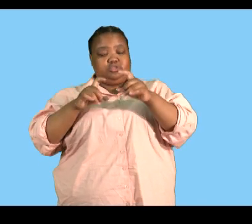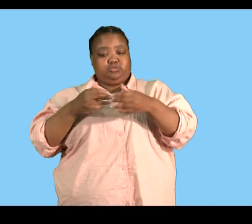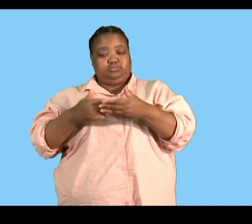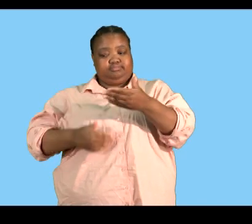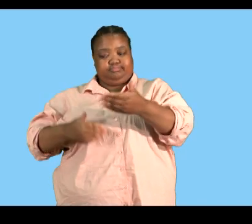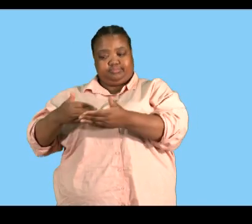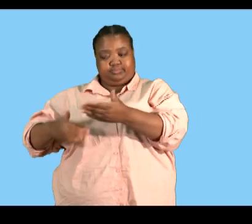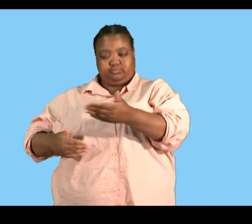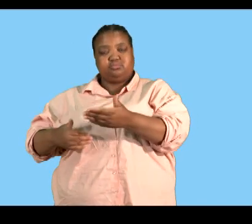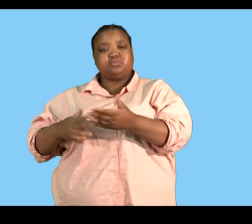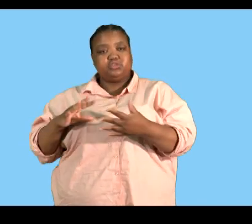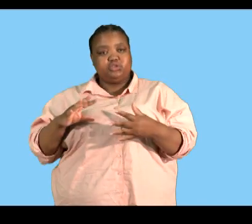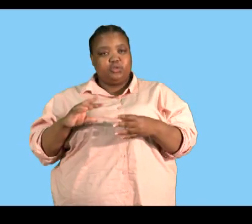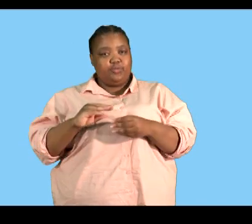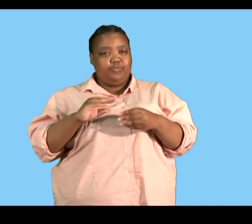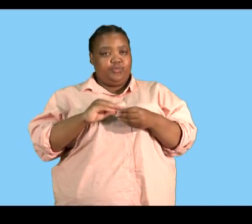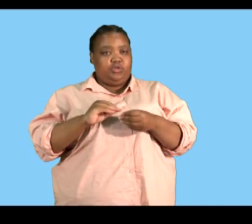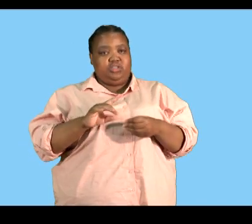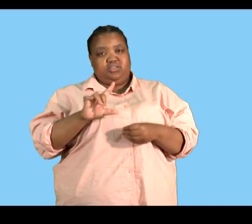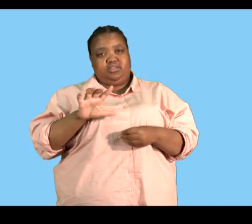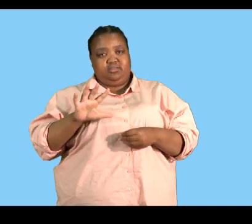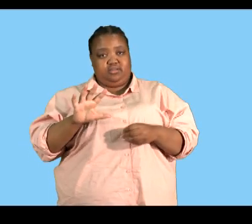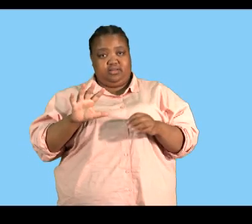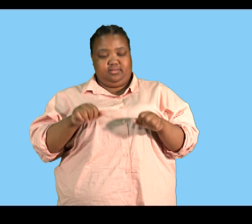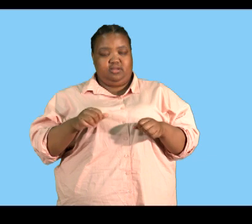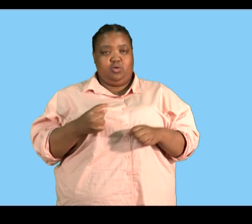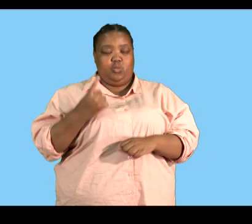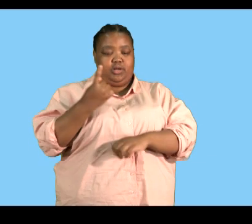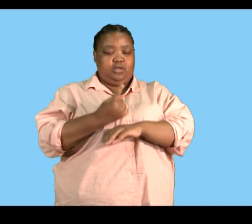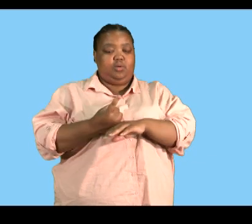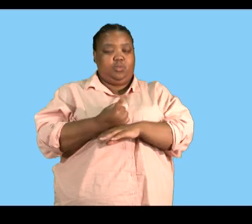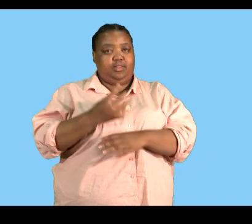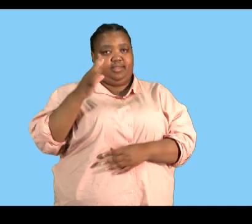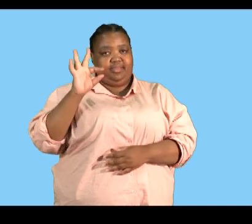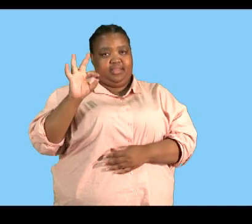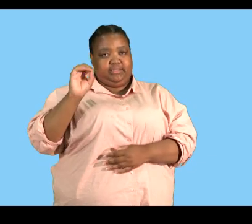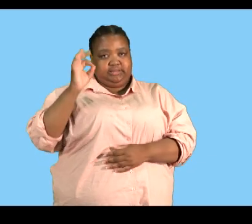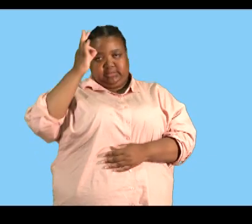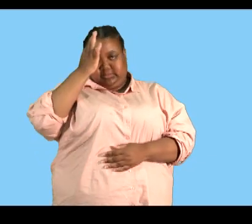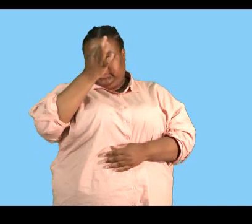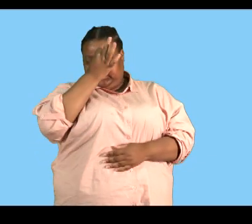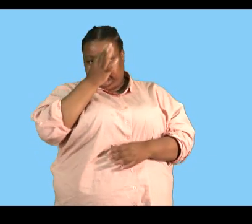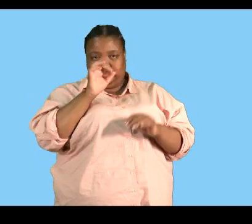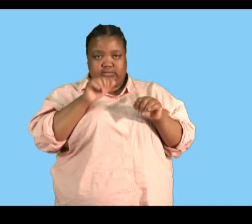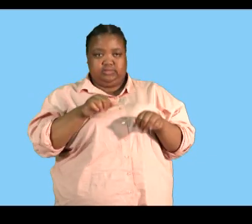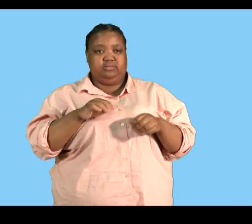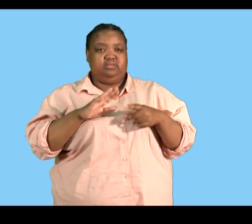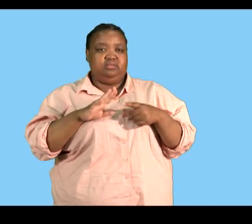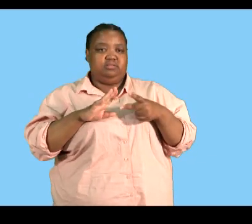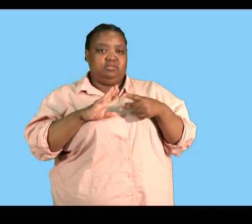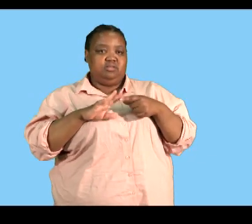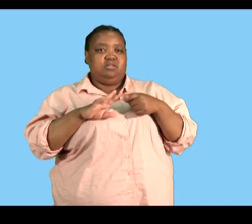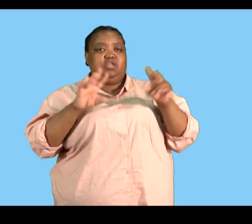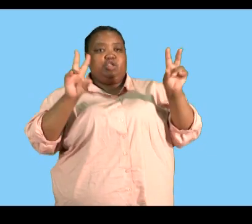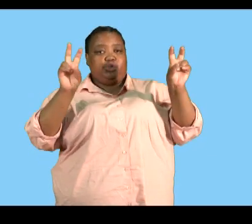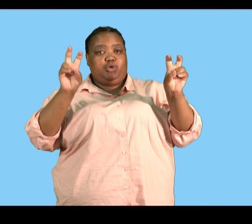for 1.5 hours, which is 1 hour, 30 minutes. Then the topics that will be covered or assessed on this will be